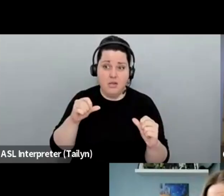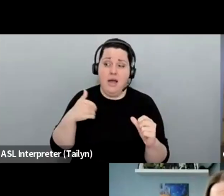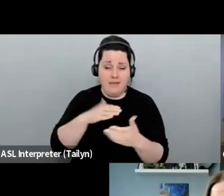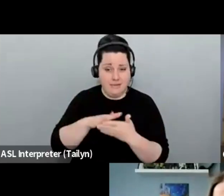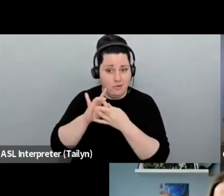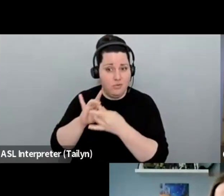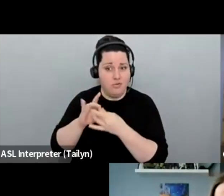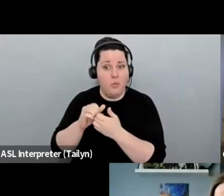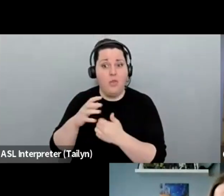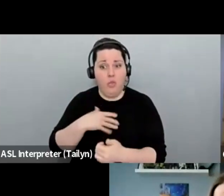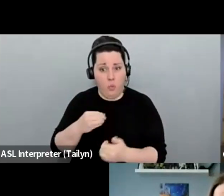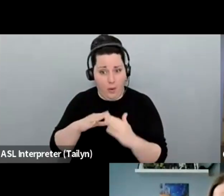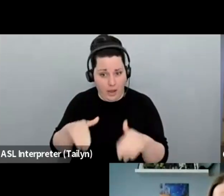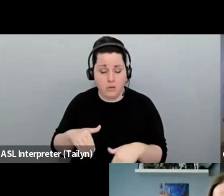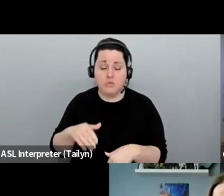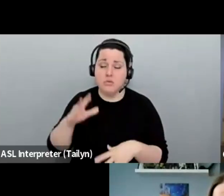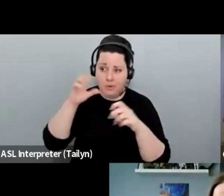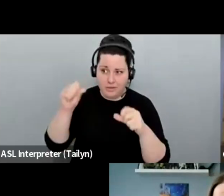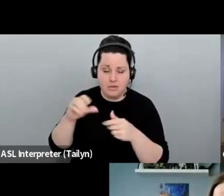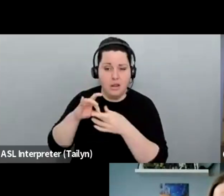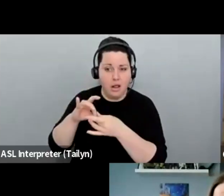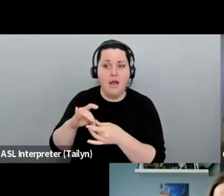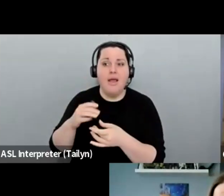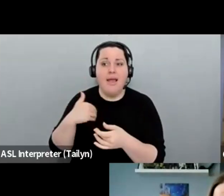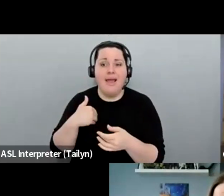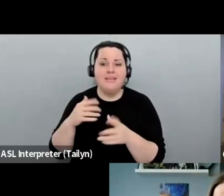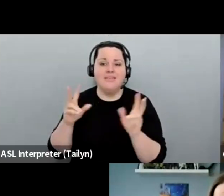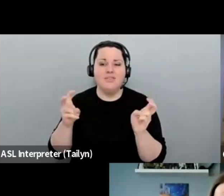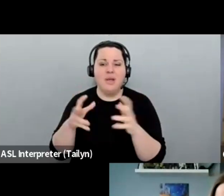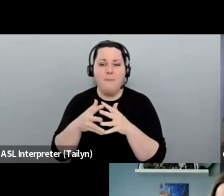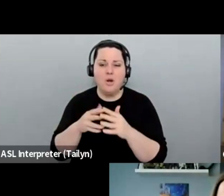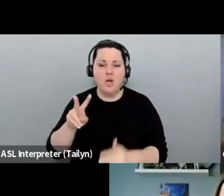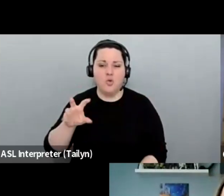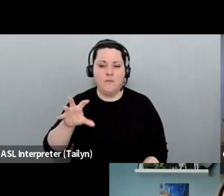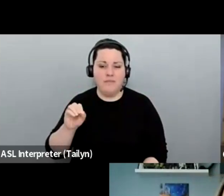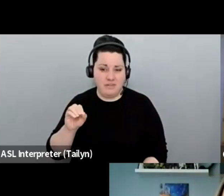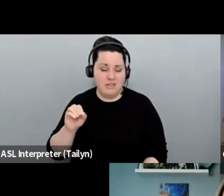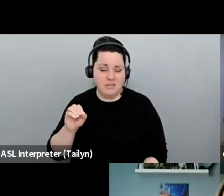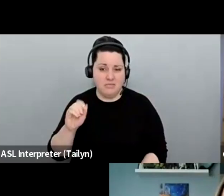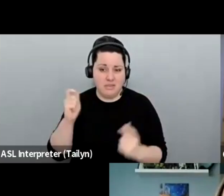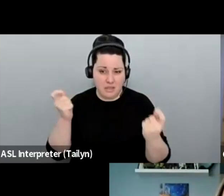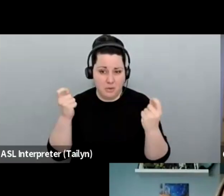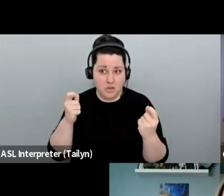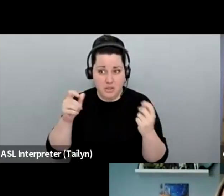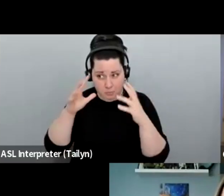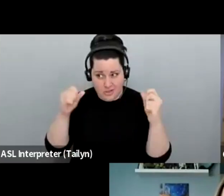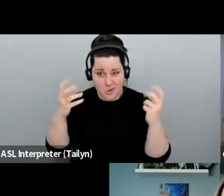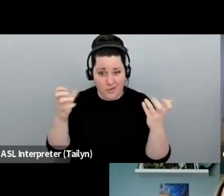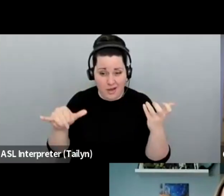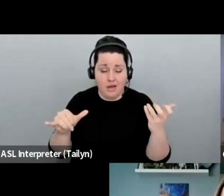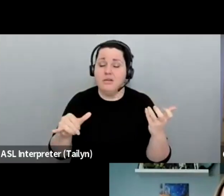House and the president. And there is this America 250 celebration that the president wants to do.